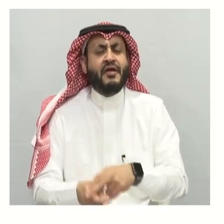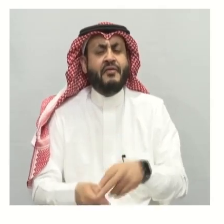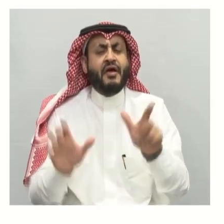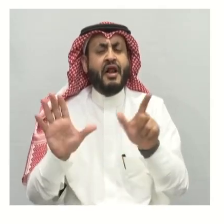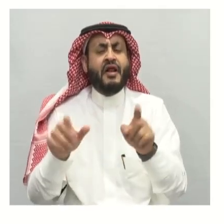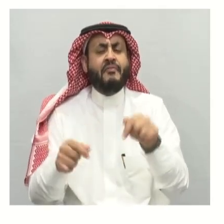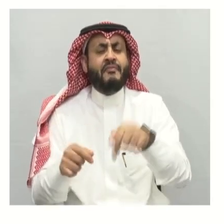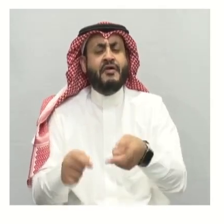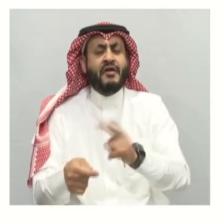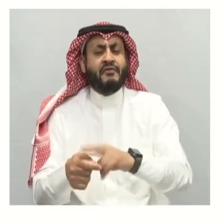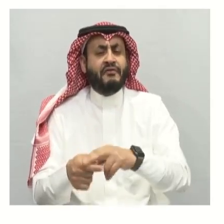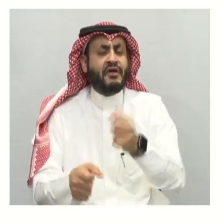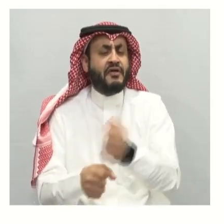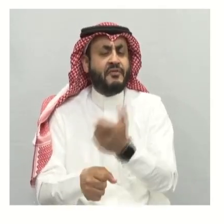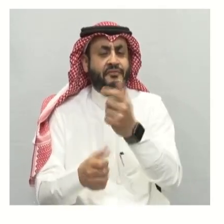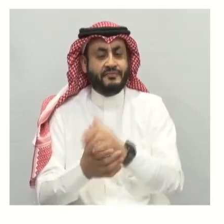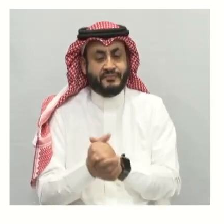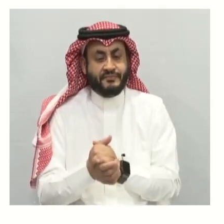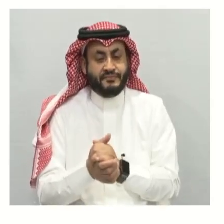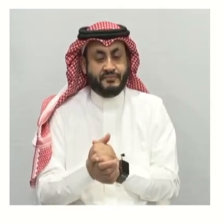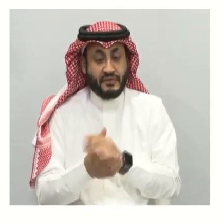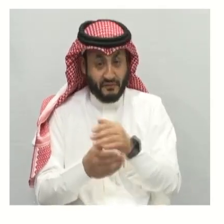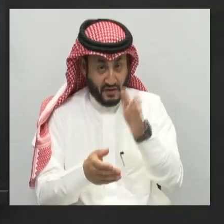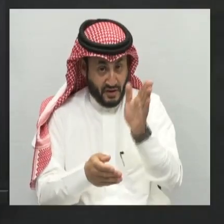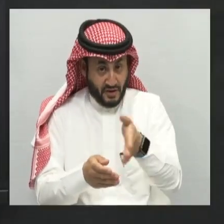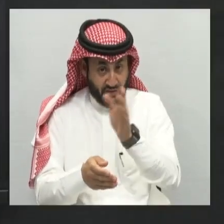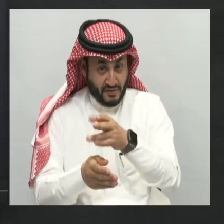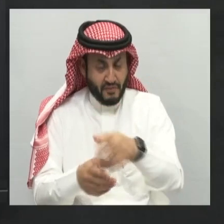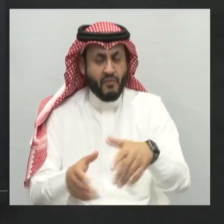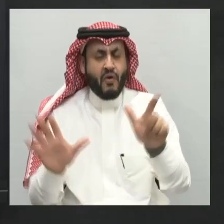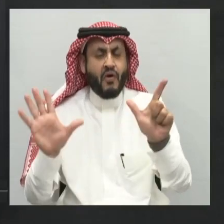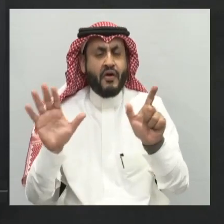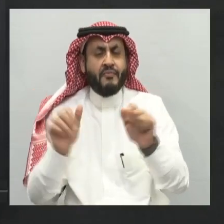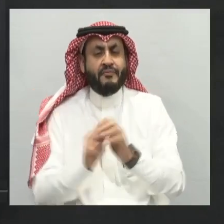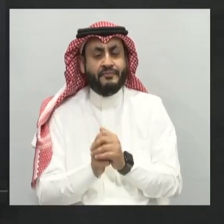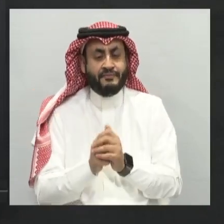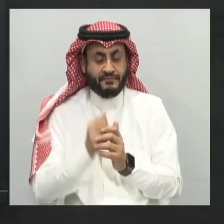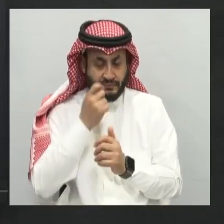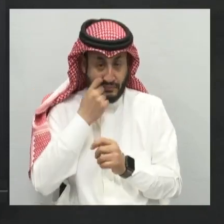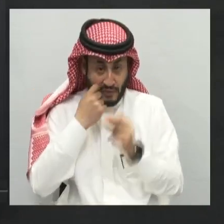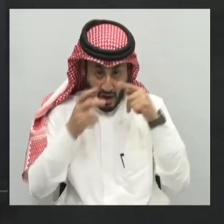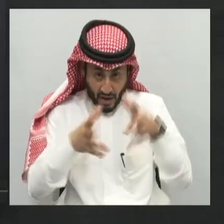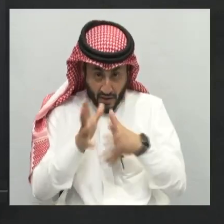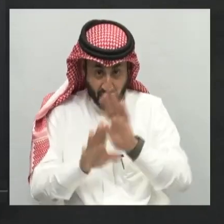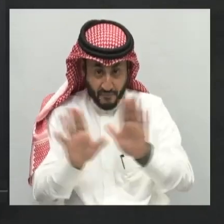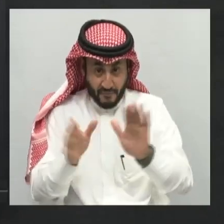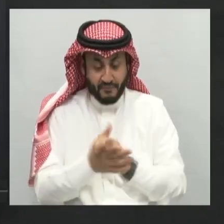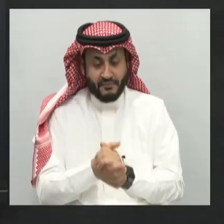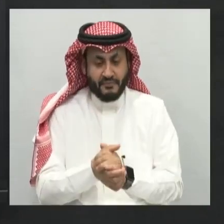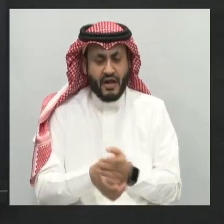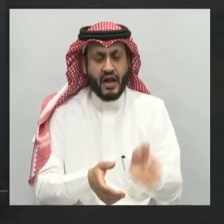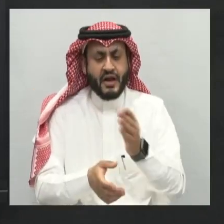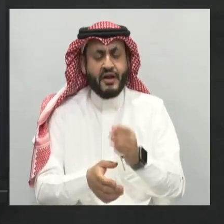week? We talked about plans that you do throughout the week. We talked about that, right? Now we're going to